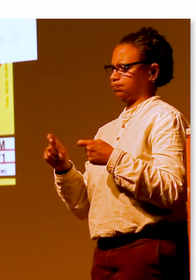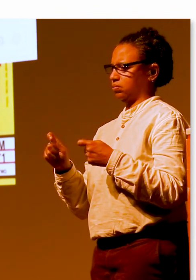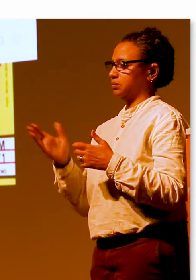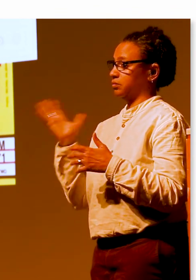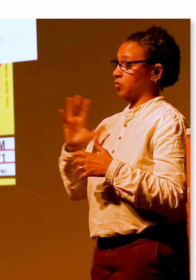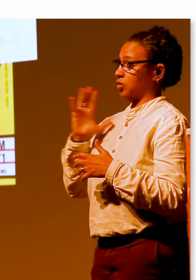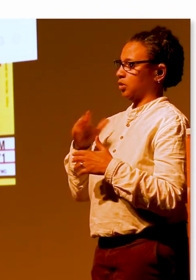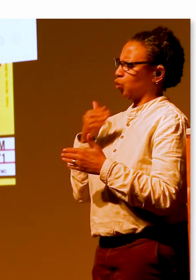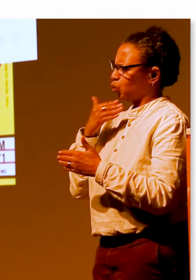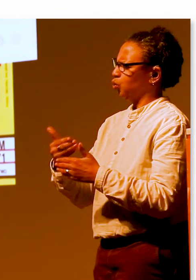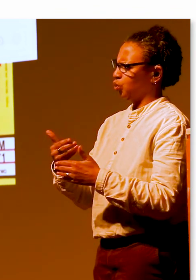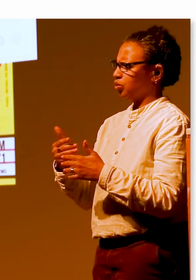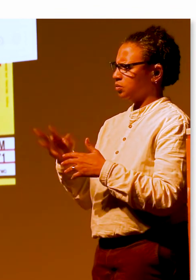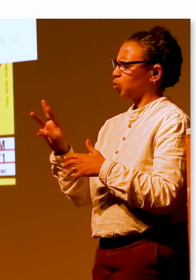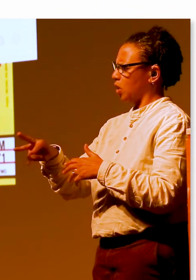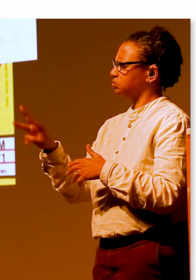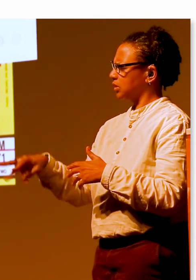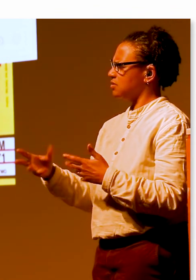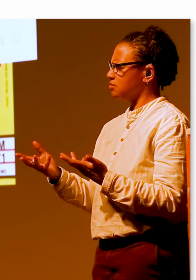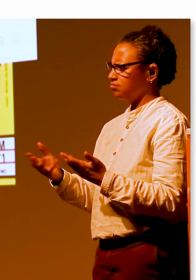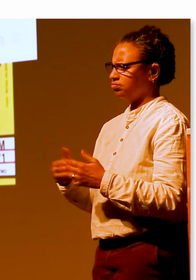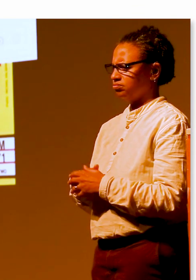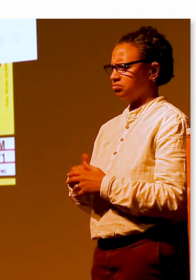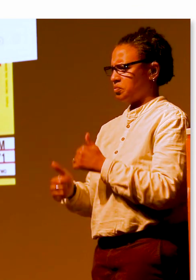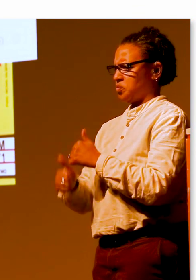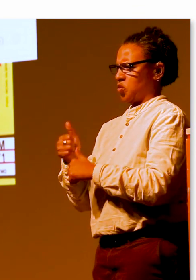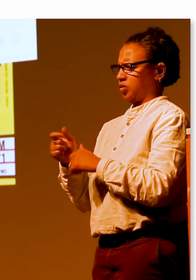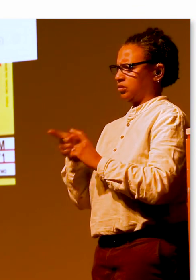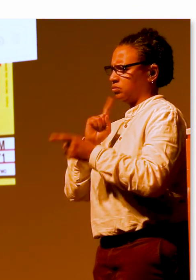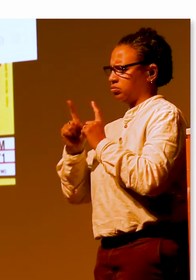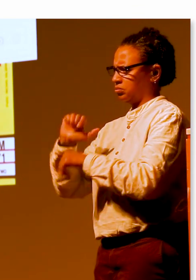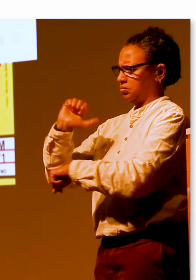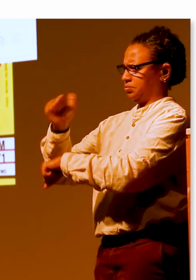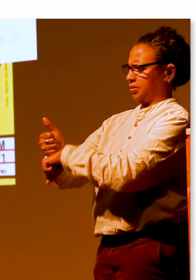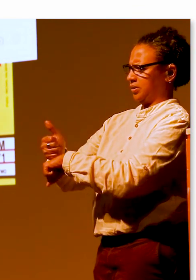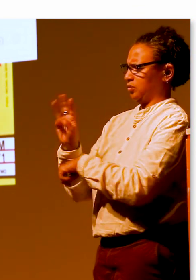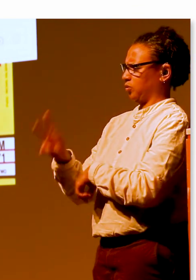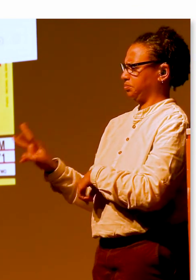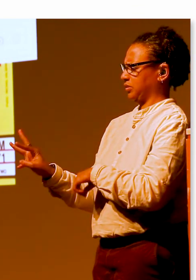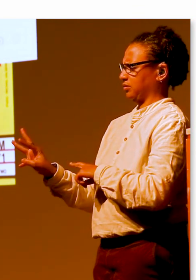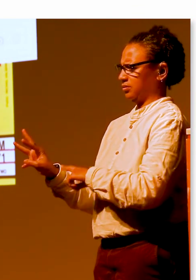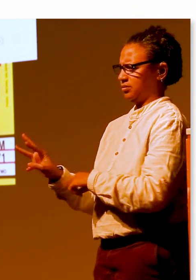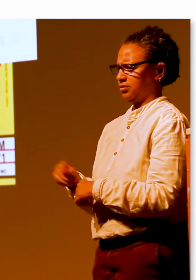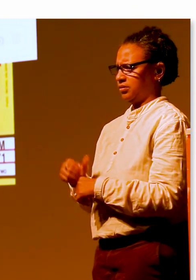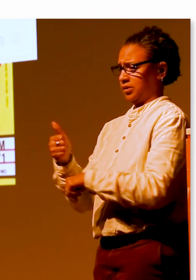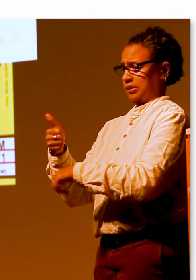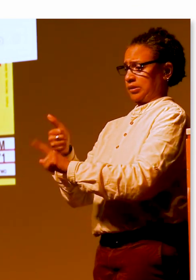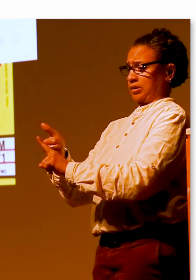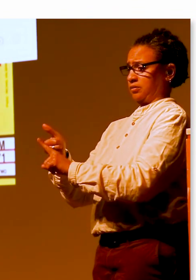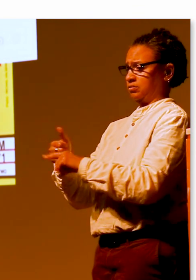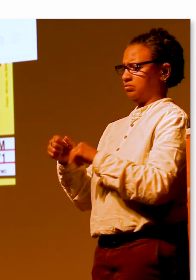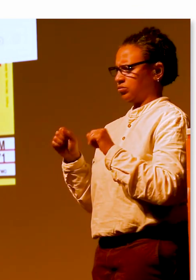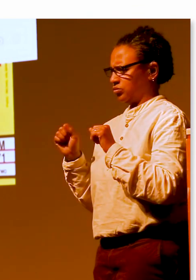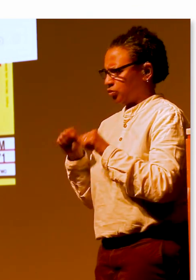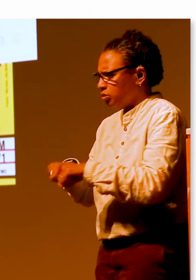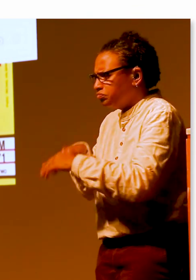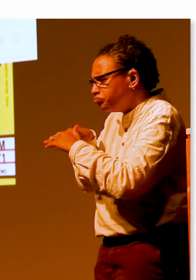a site that's perhaps the most dialogical. I always have seen it as a platform where you don't have to go in as